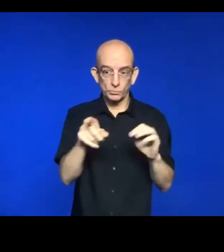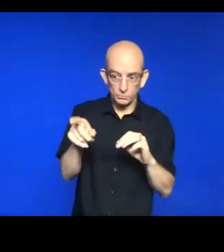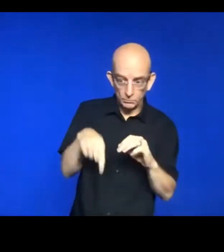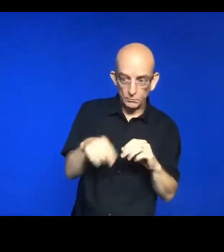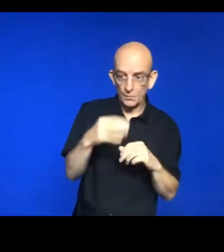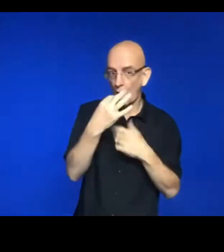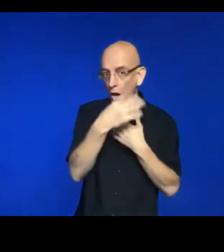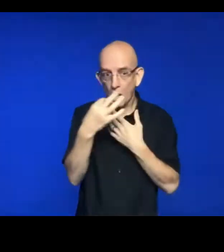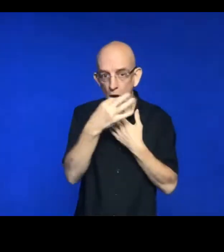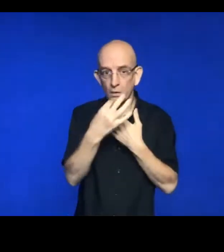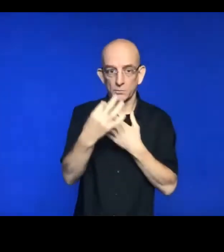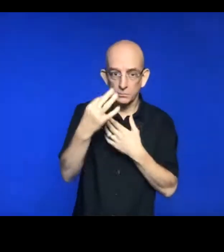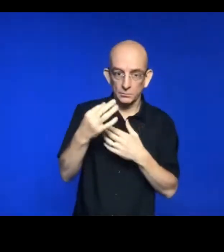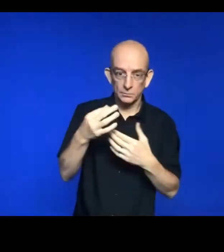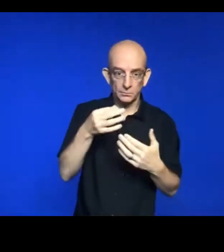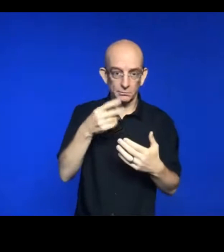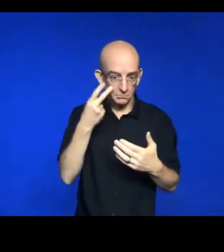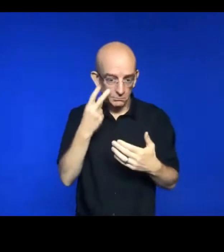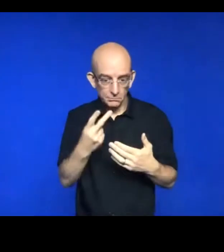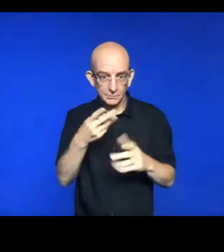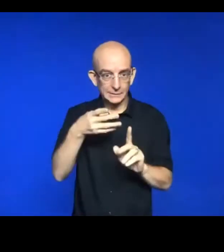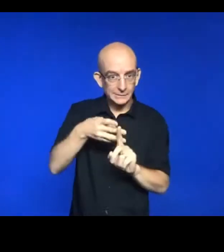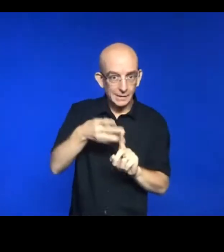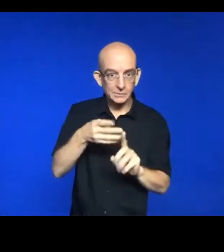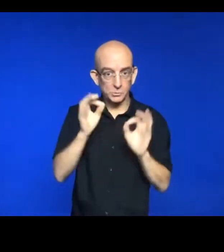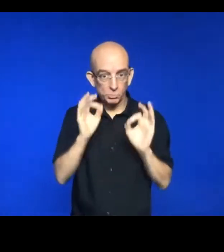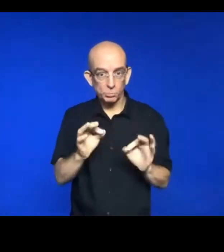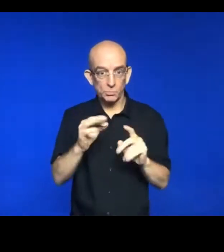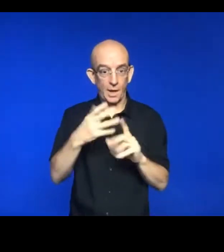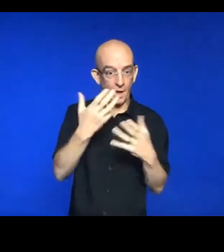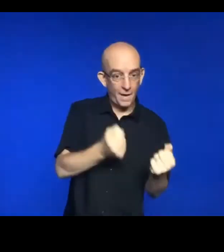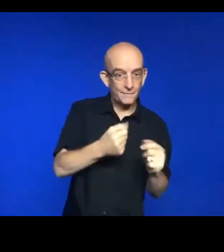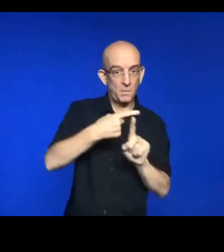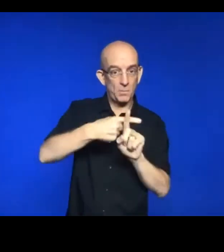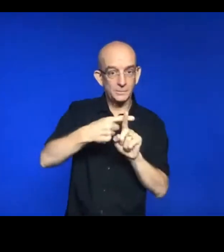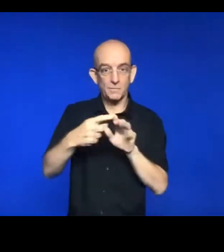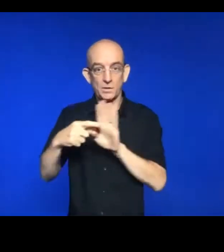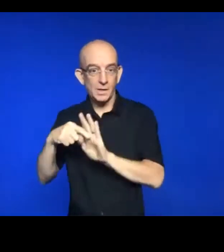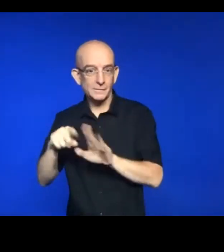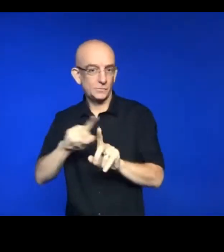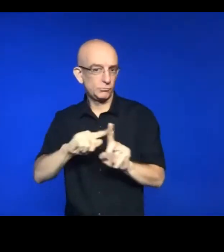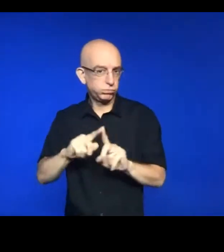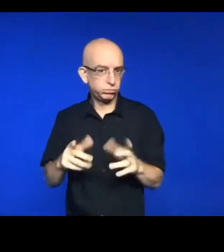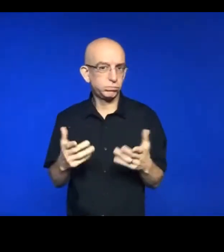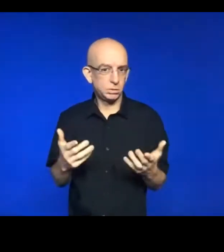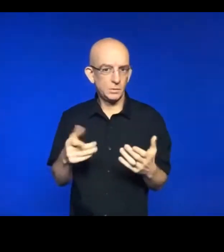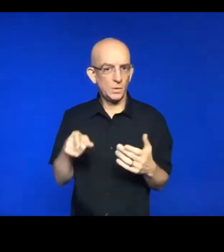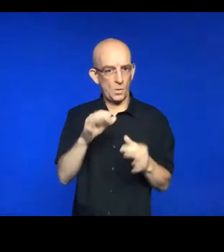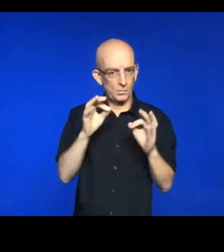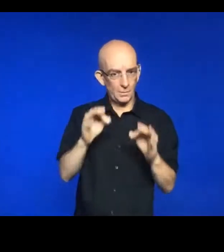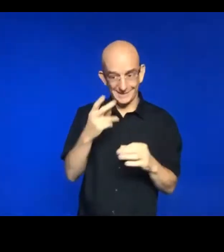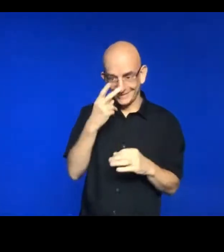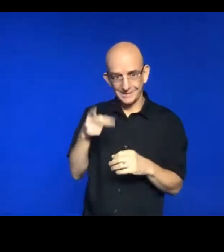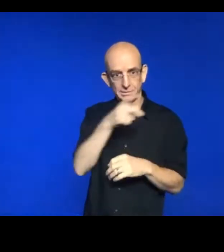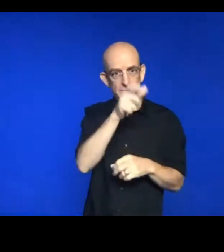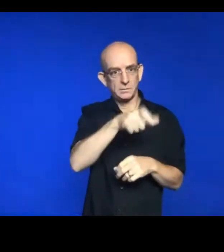need to make sure that health professionals are sensitive to the requirements of persons